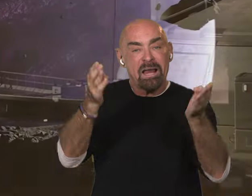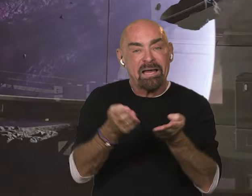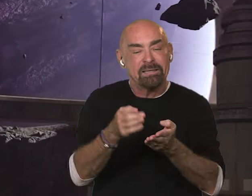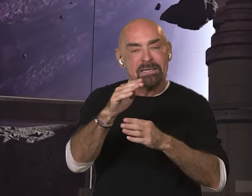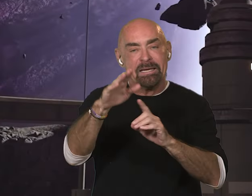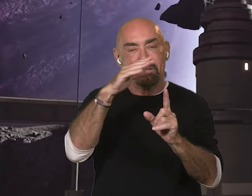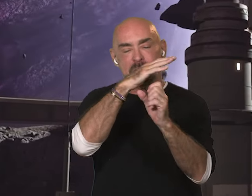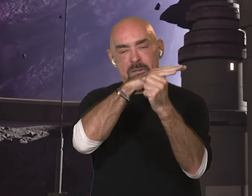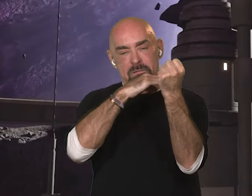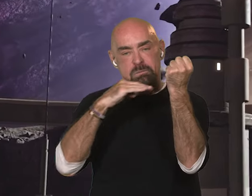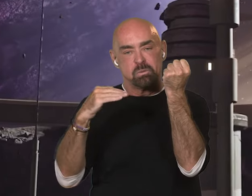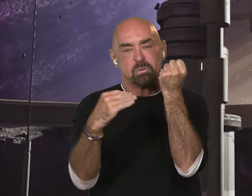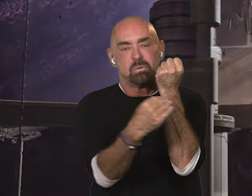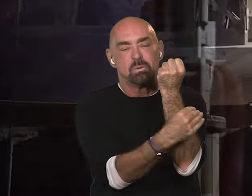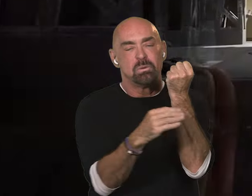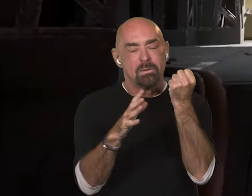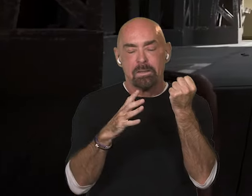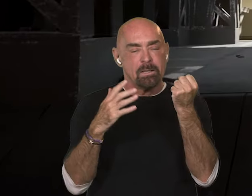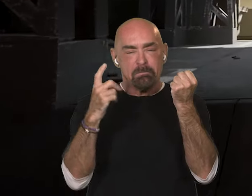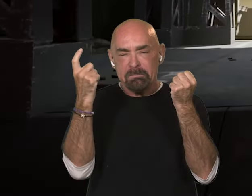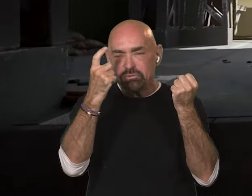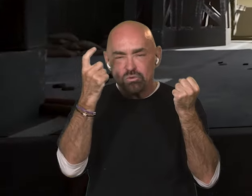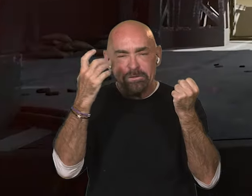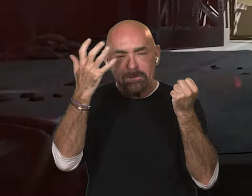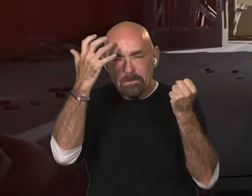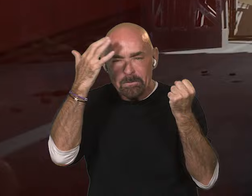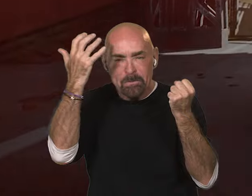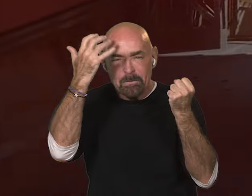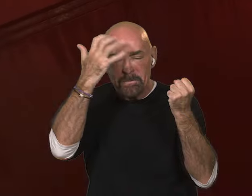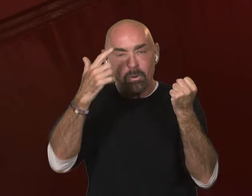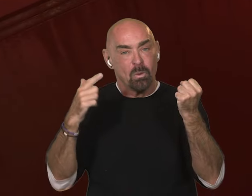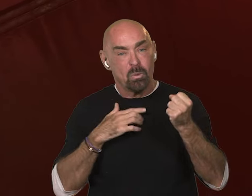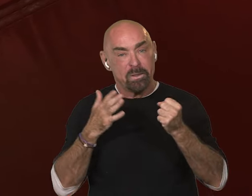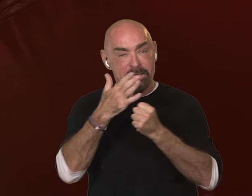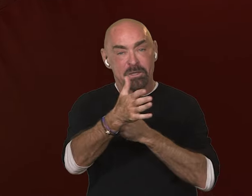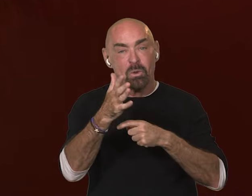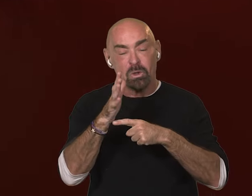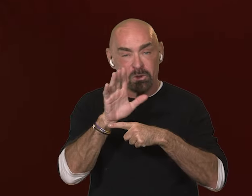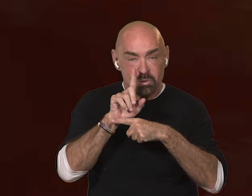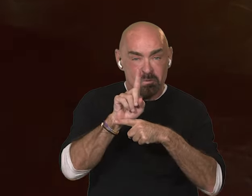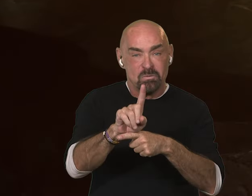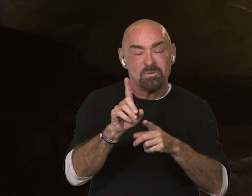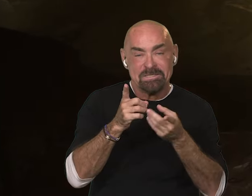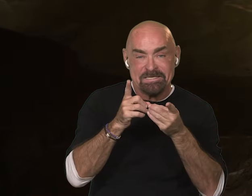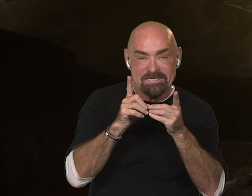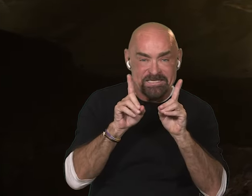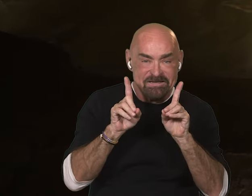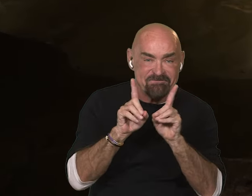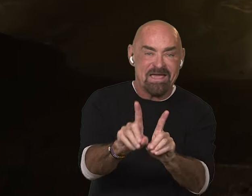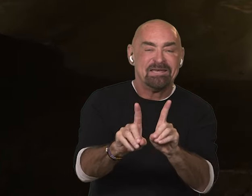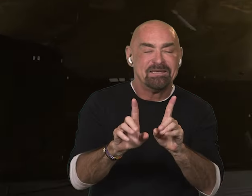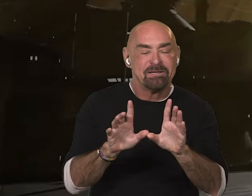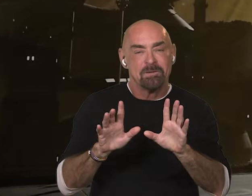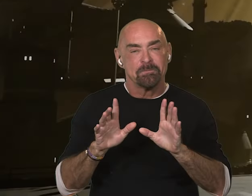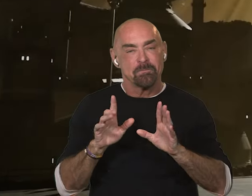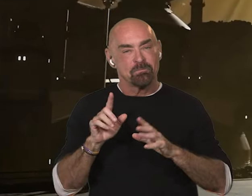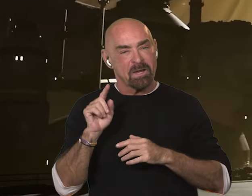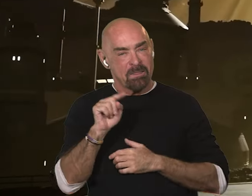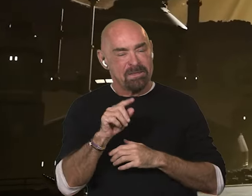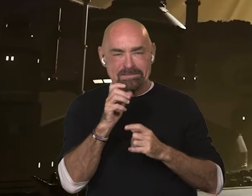within the rings of a gas giant. It's draped in mystery. We are going there to defend the T-Fang array. It's the most